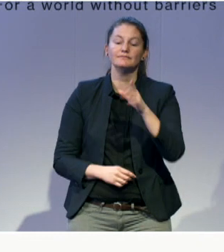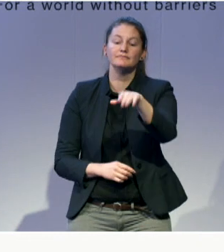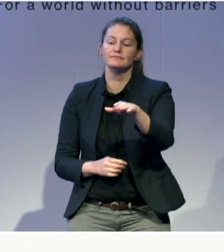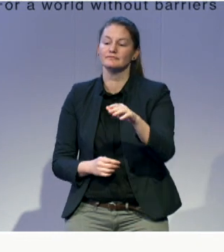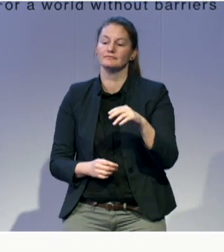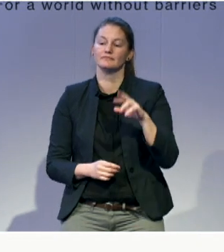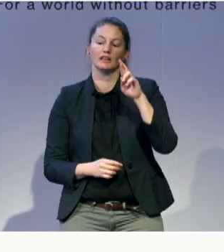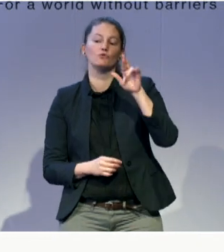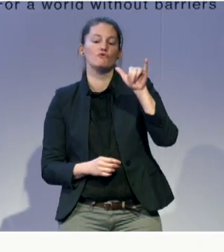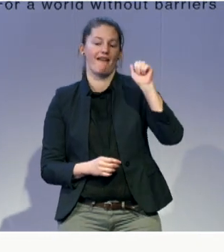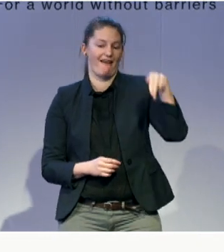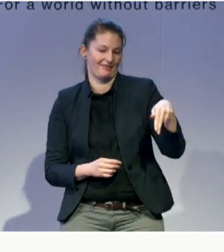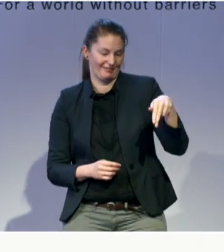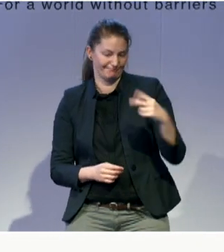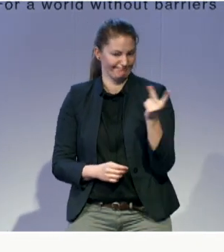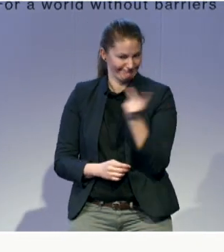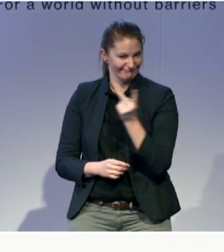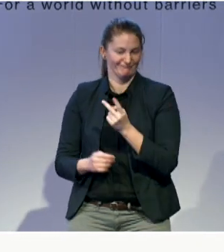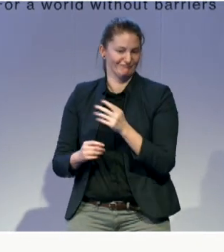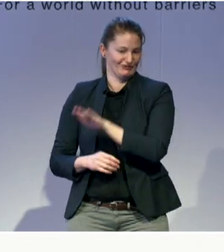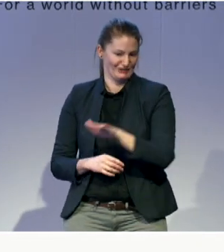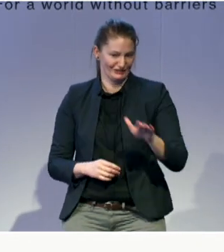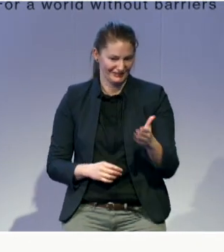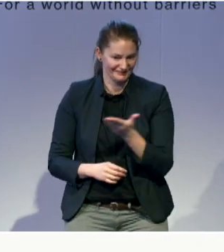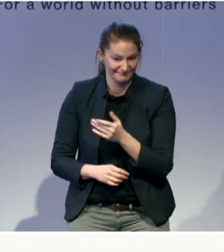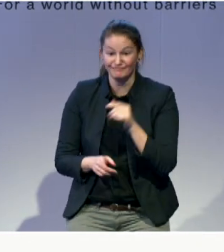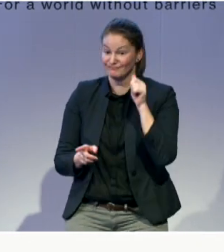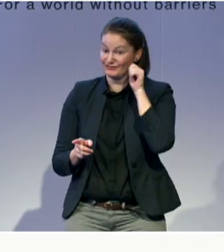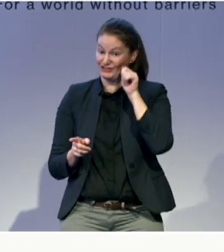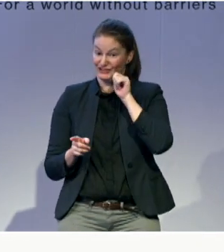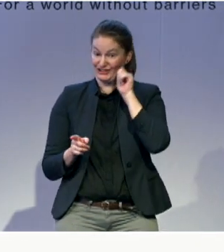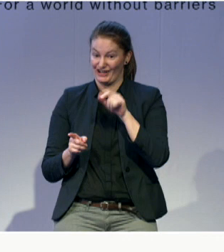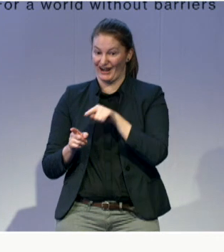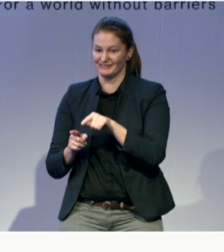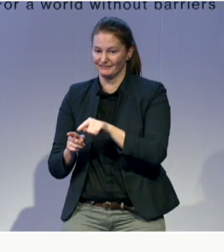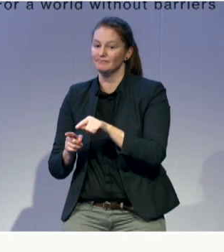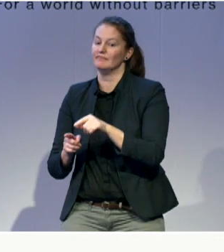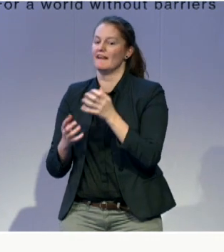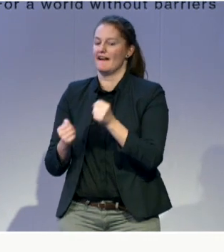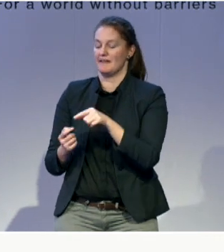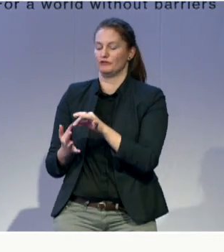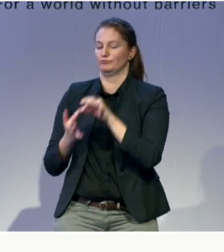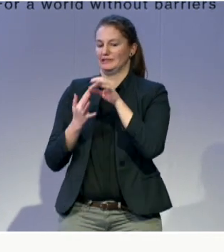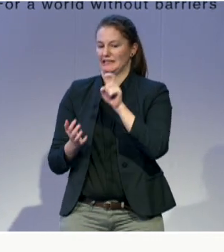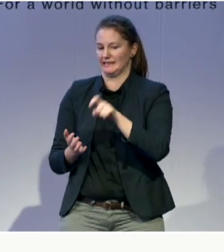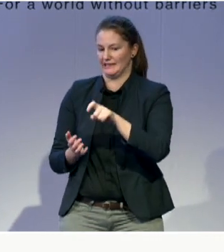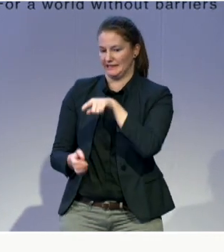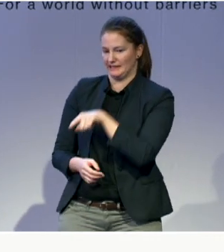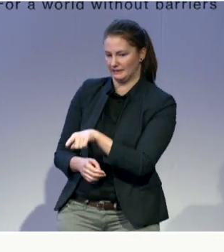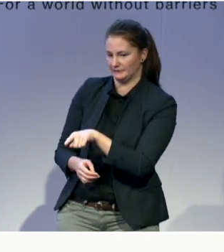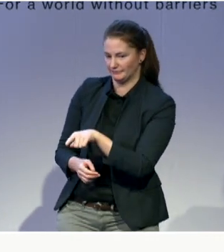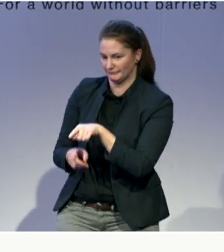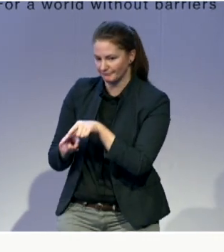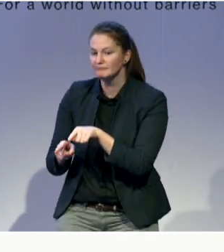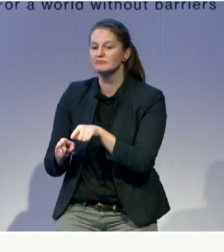And she's 27 years old now, been in and out of hospitals, mental health as well as